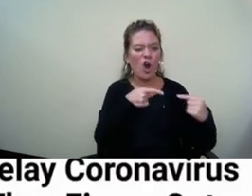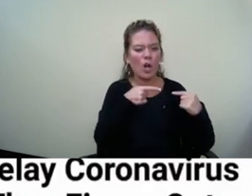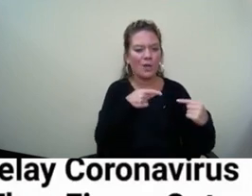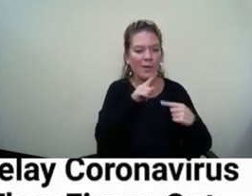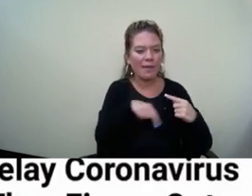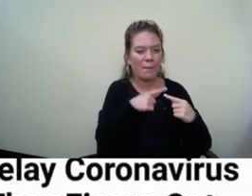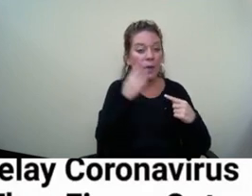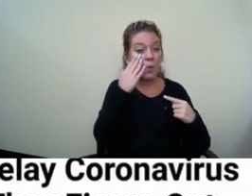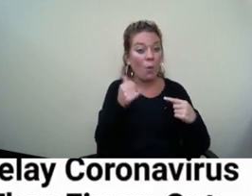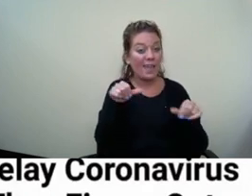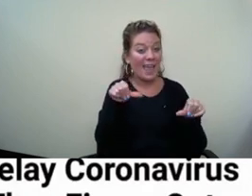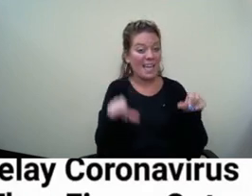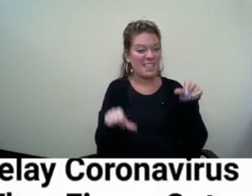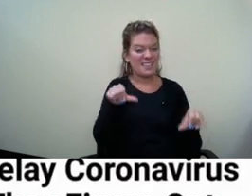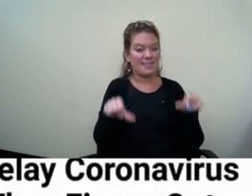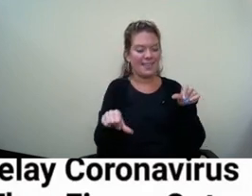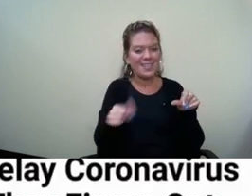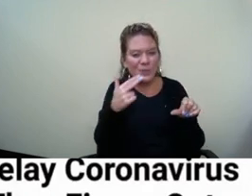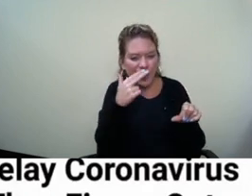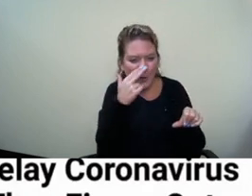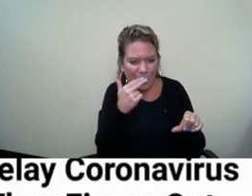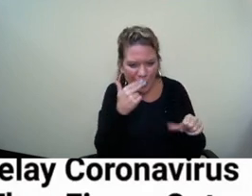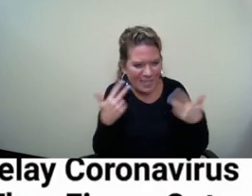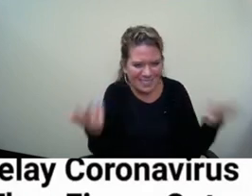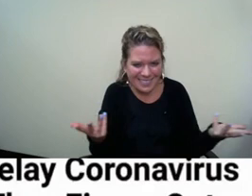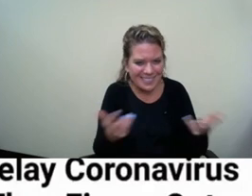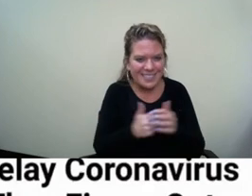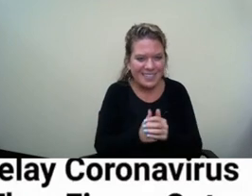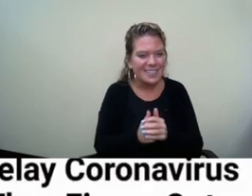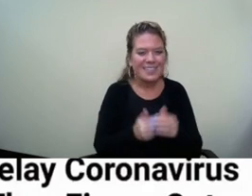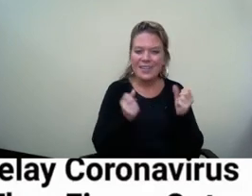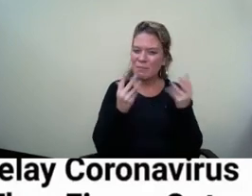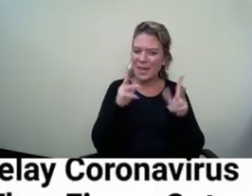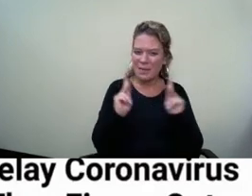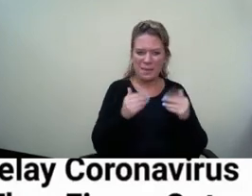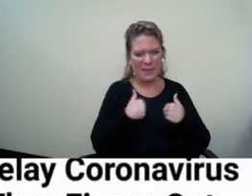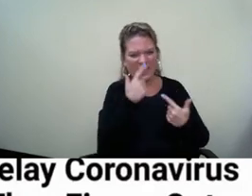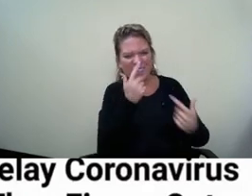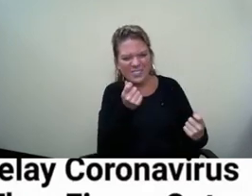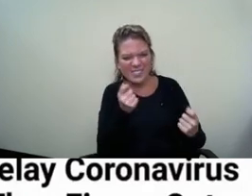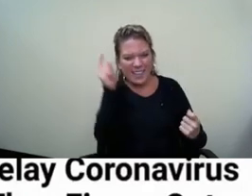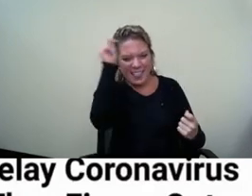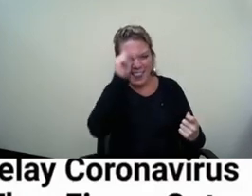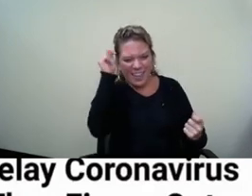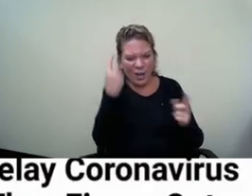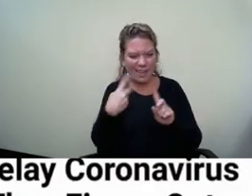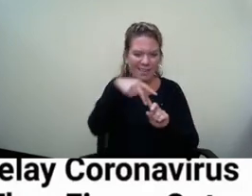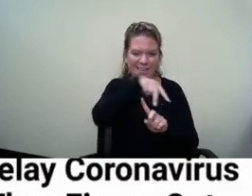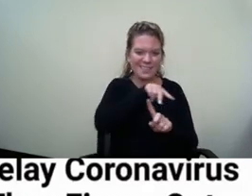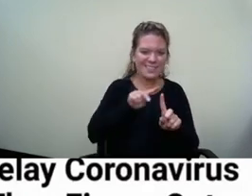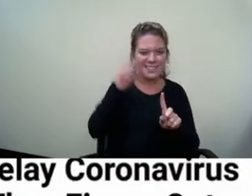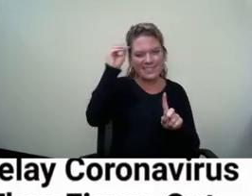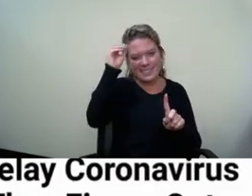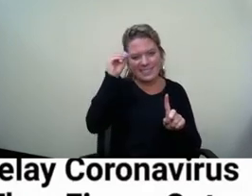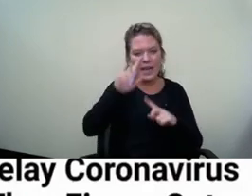why hesitancy is just humorous, right? And people have all sorts of very interesting theories about why it's not a good idea